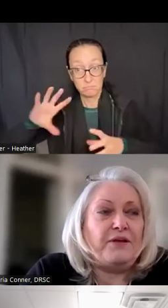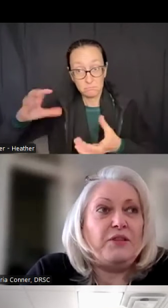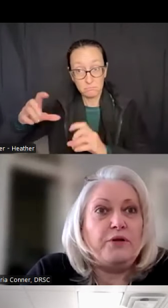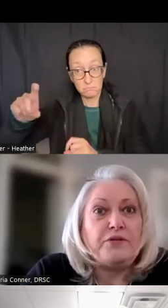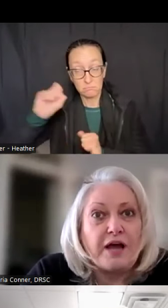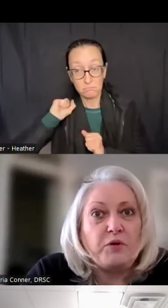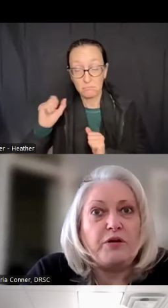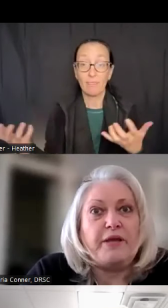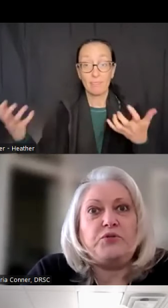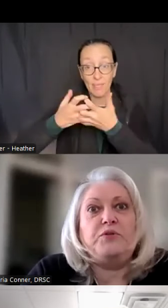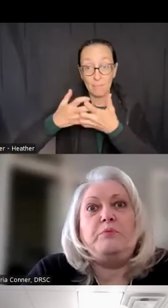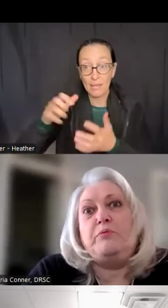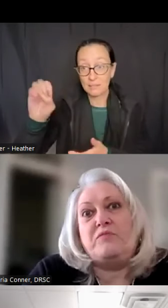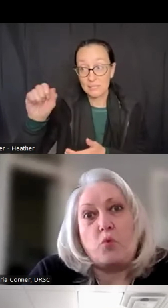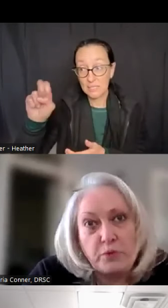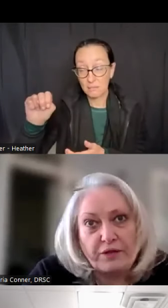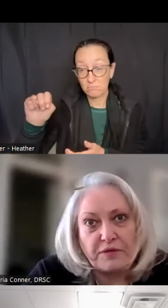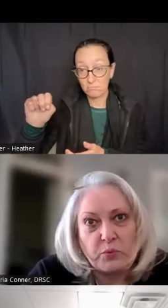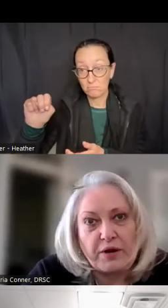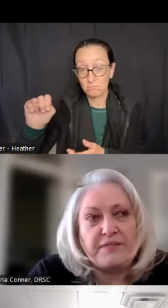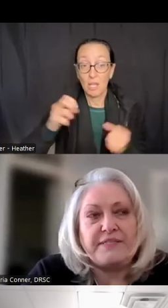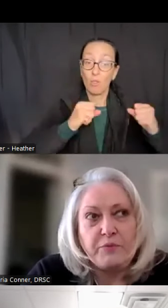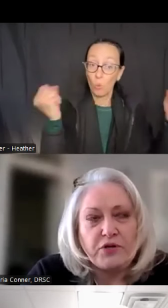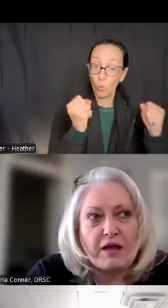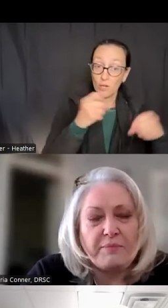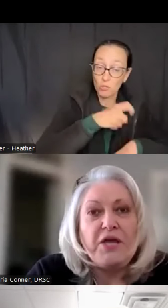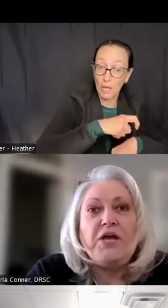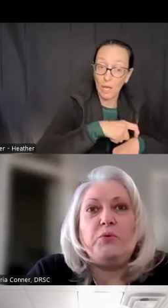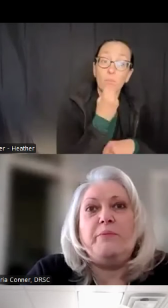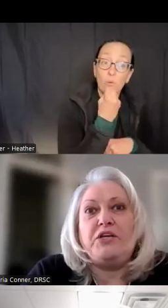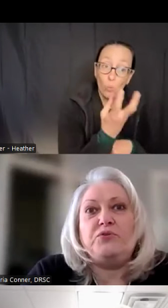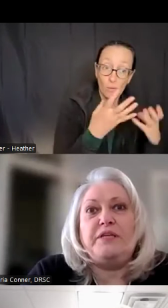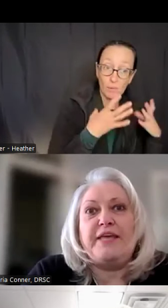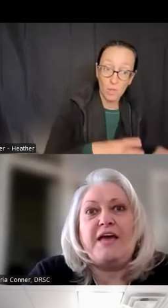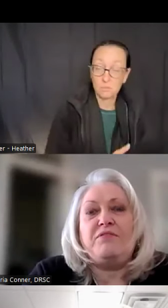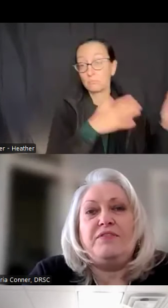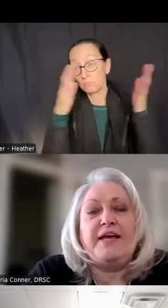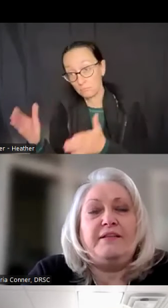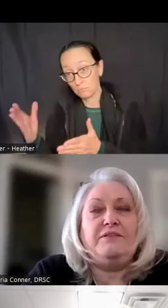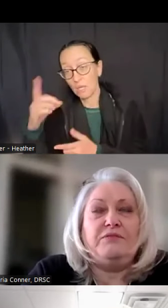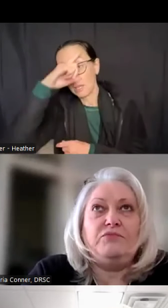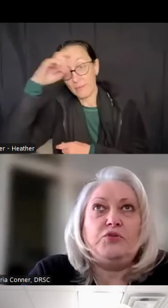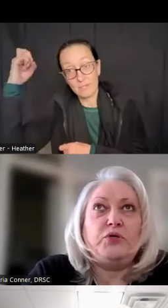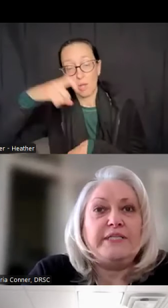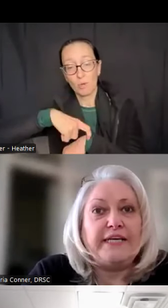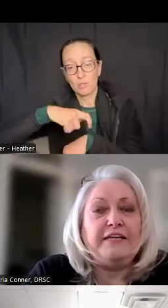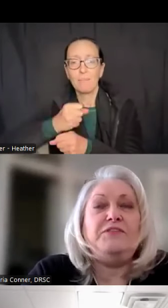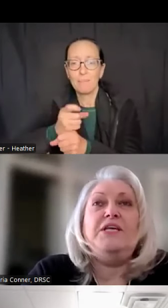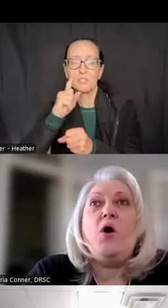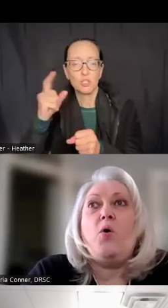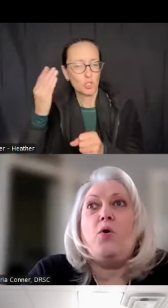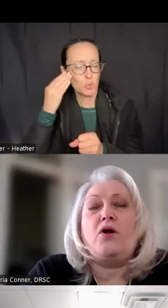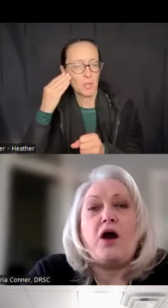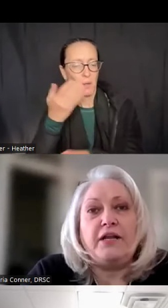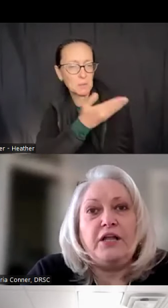if, in the wintertime, you want to make sure that people have warm clothing to wear. In the summertime, you want to make sure that they have that, short